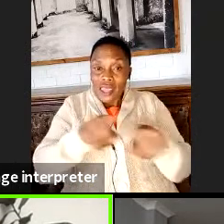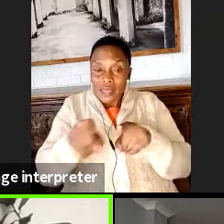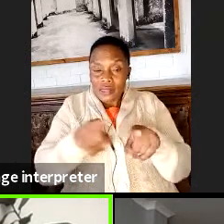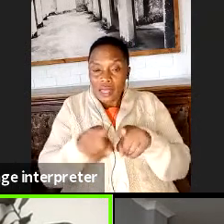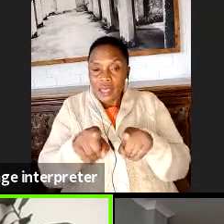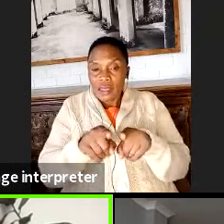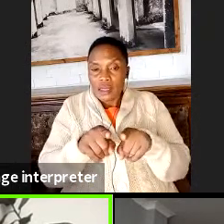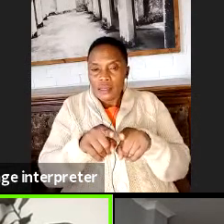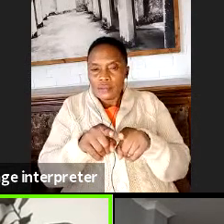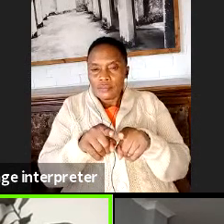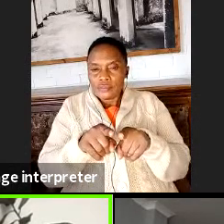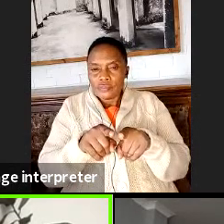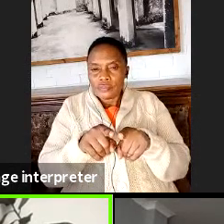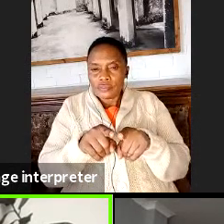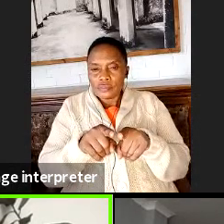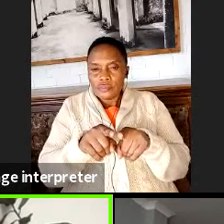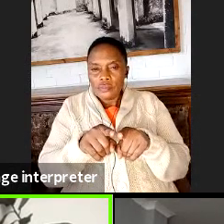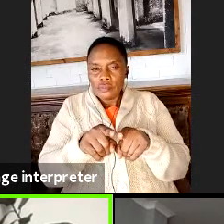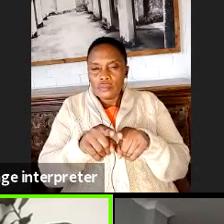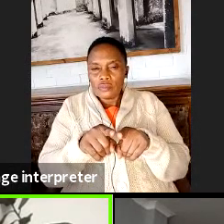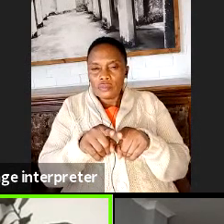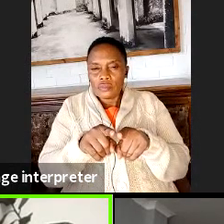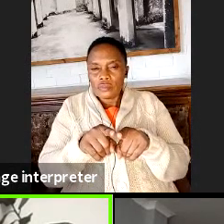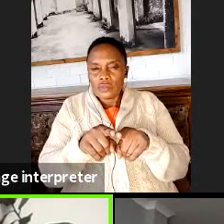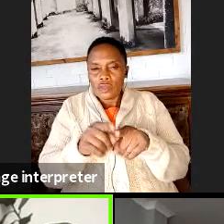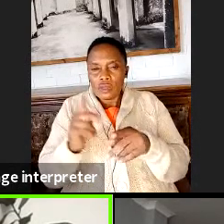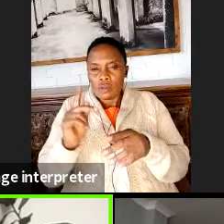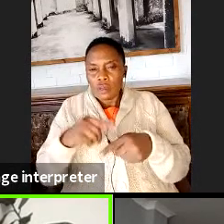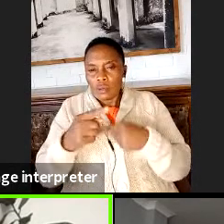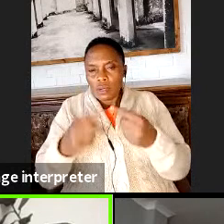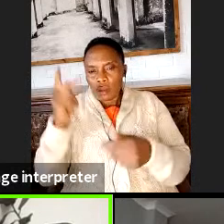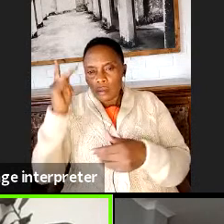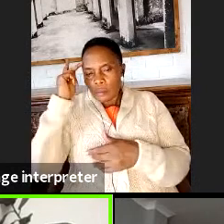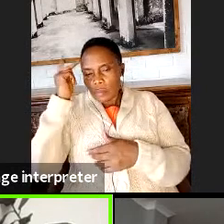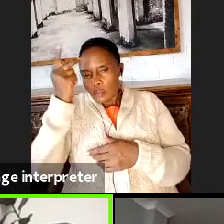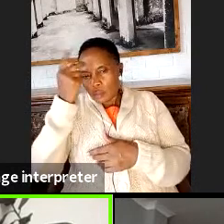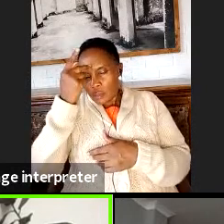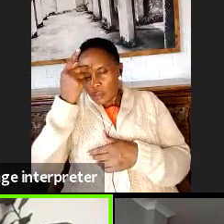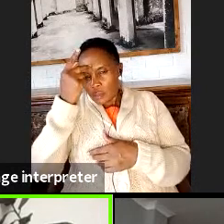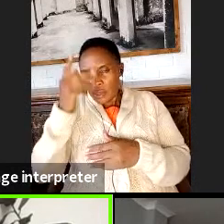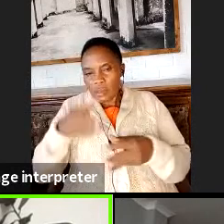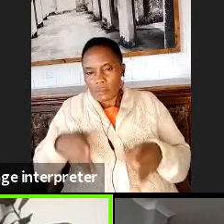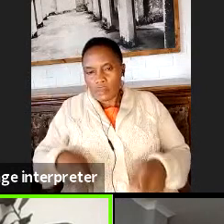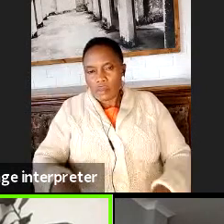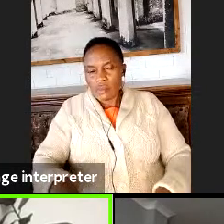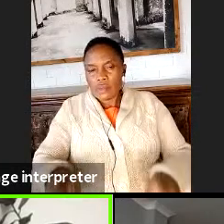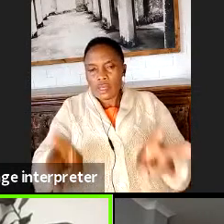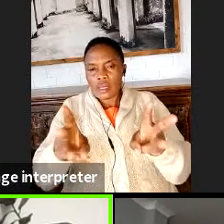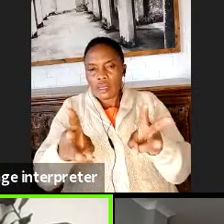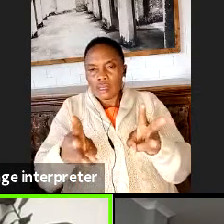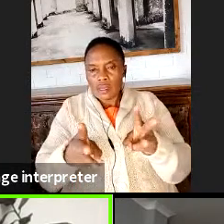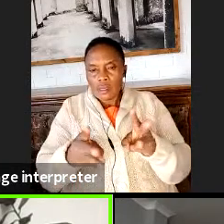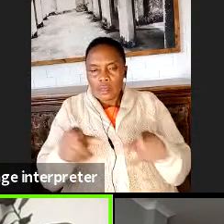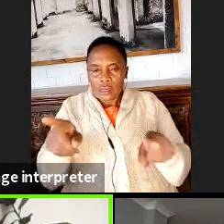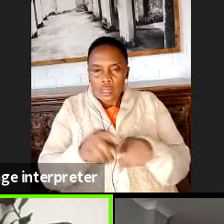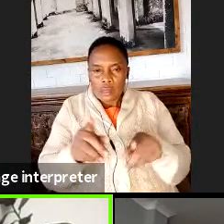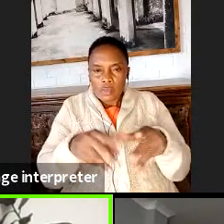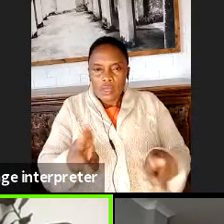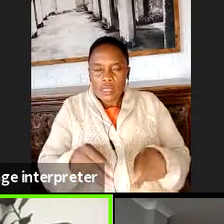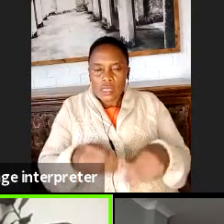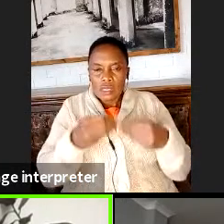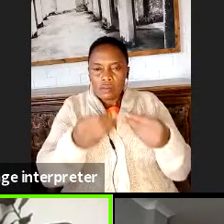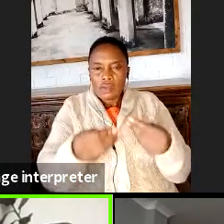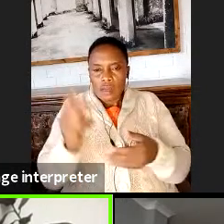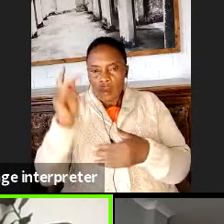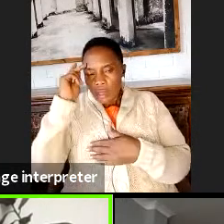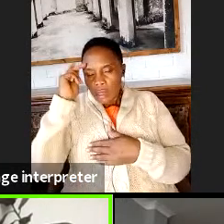Chuwe, a digital and public policy communication and tech hive, which consults on policy, media,